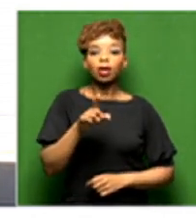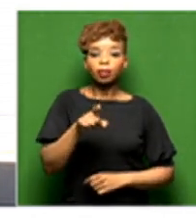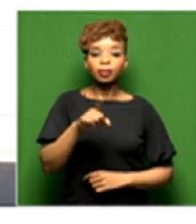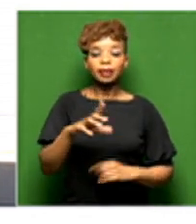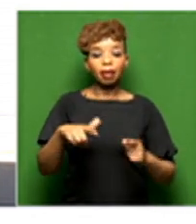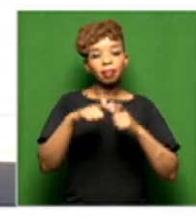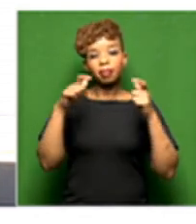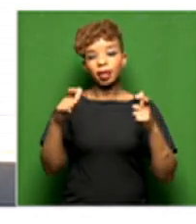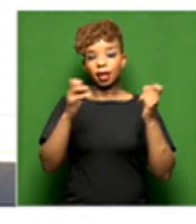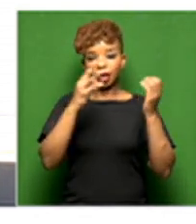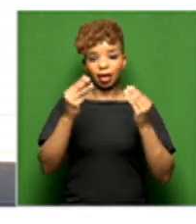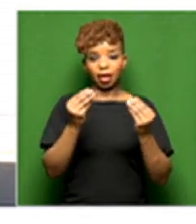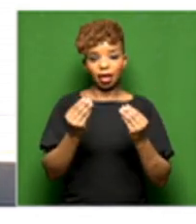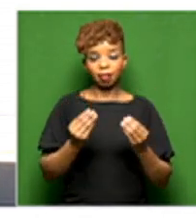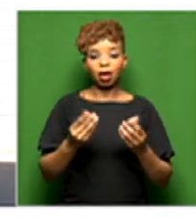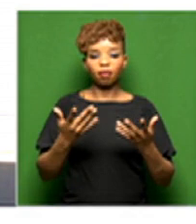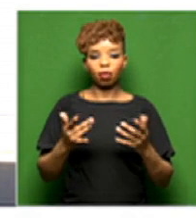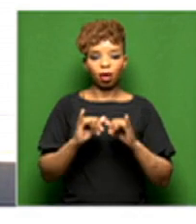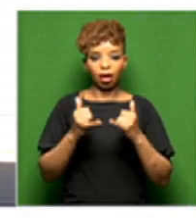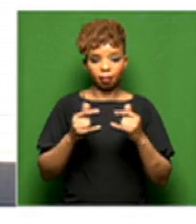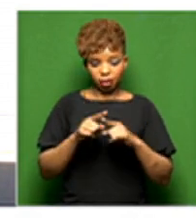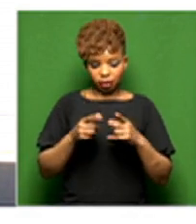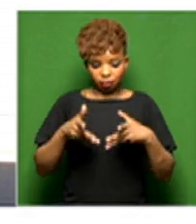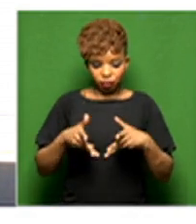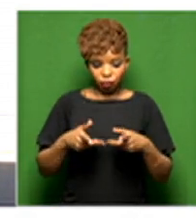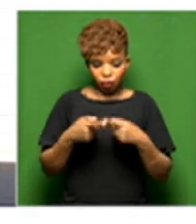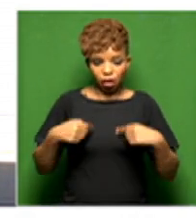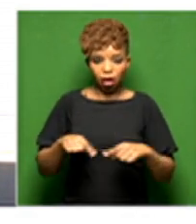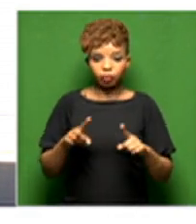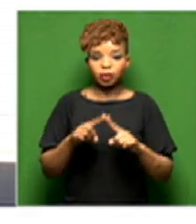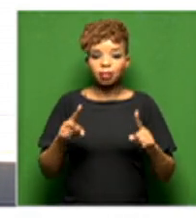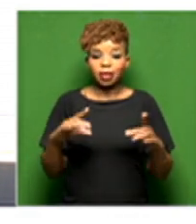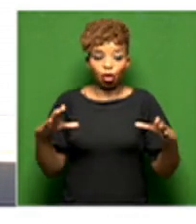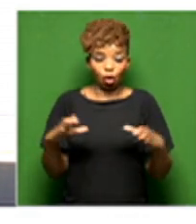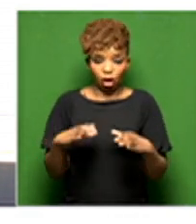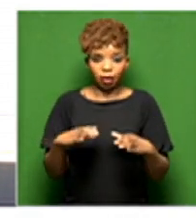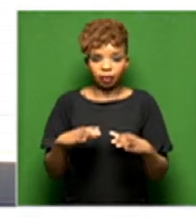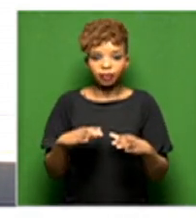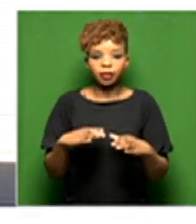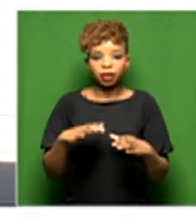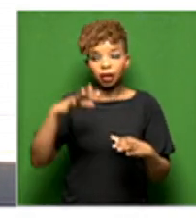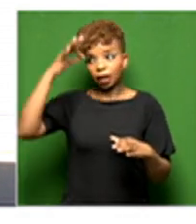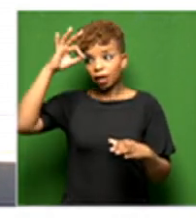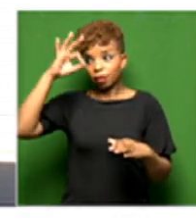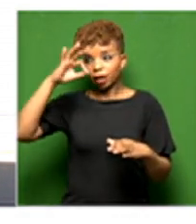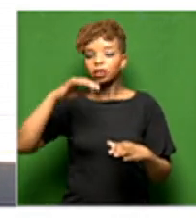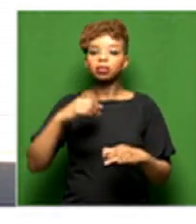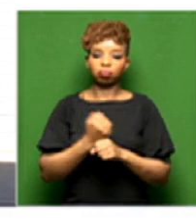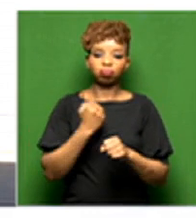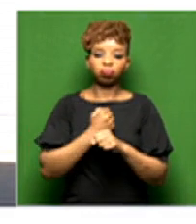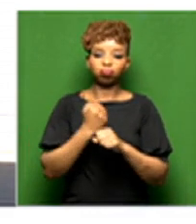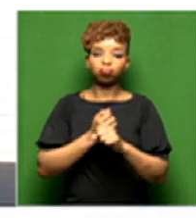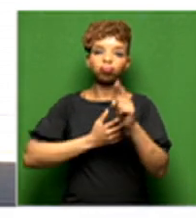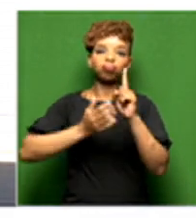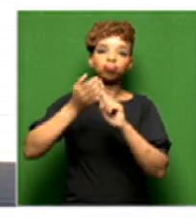big number for a company like ours. But collectively, as South Africans, as governments, we can easily achieve this. So, I mean, when